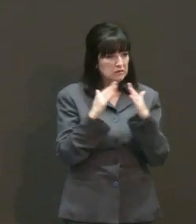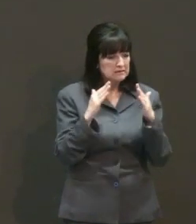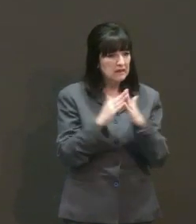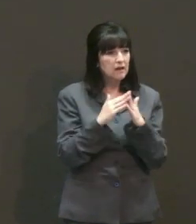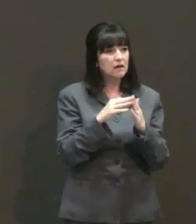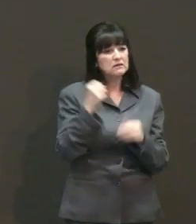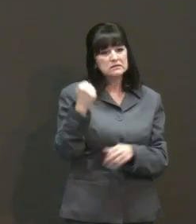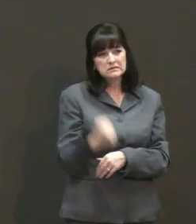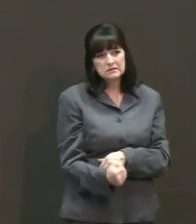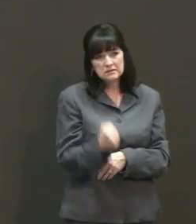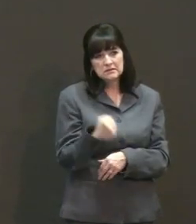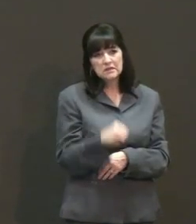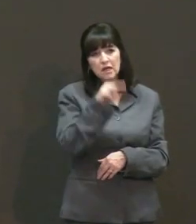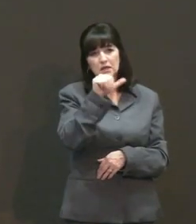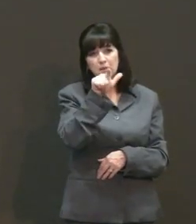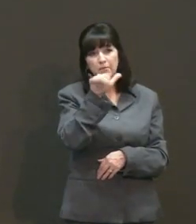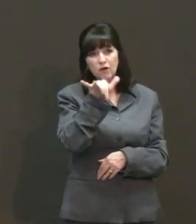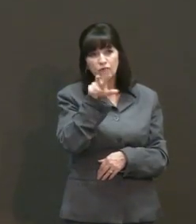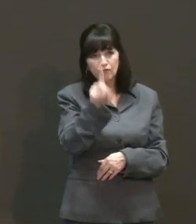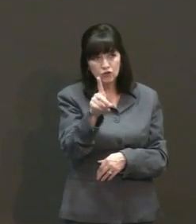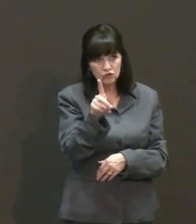Milford, and we